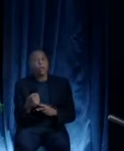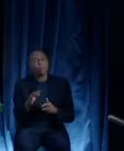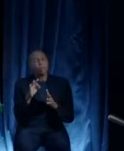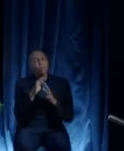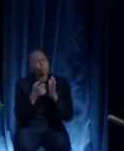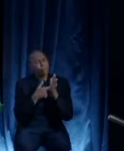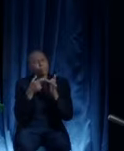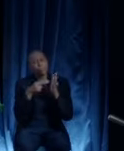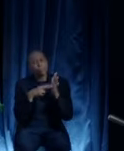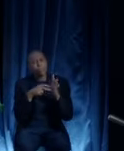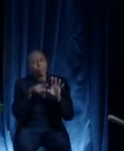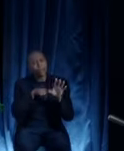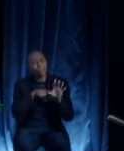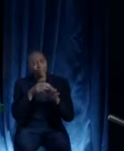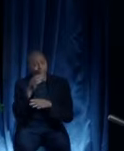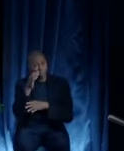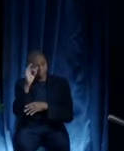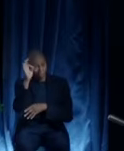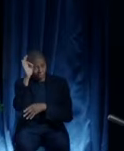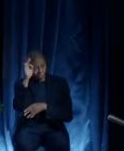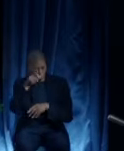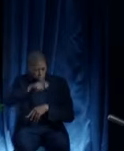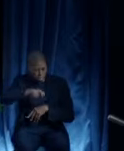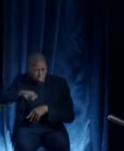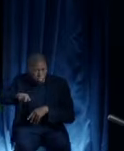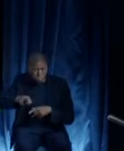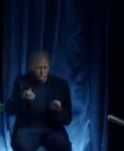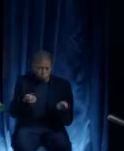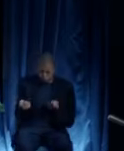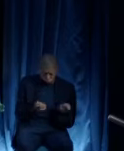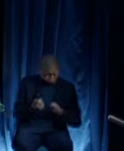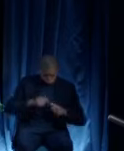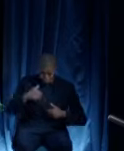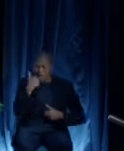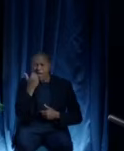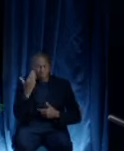who run the day-to-day business of the kingdom in delegation from the king.